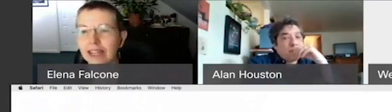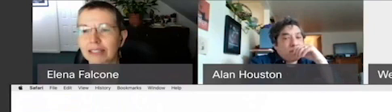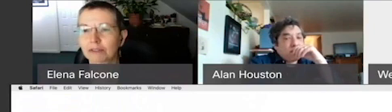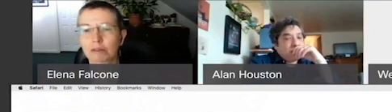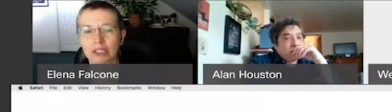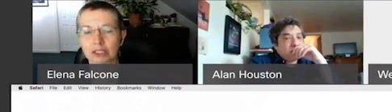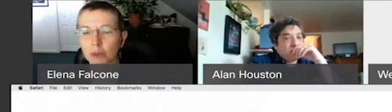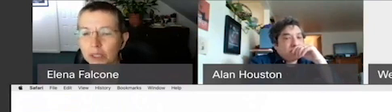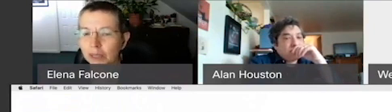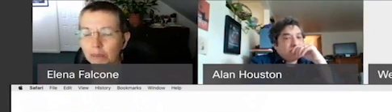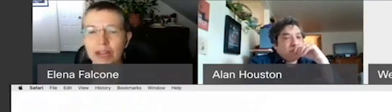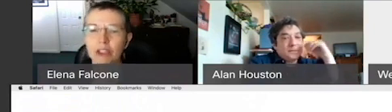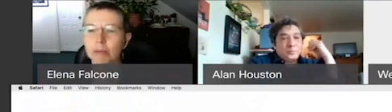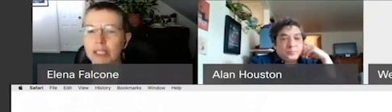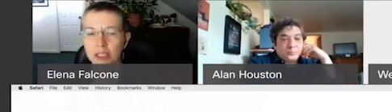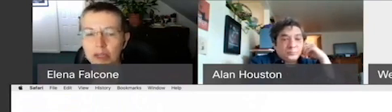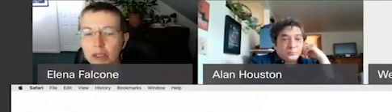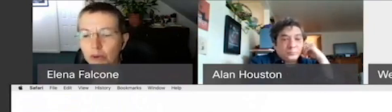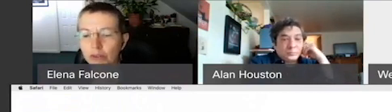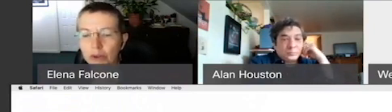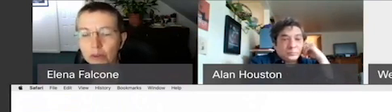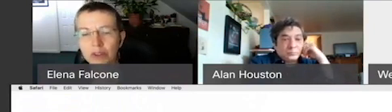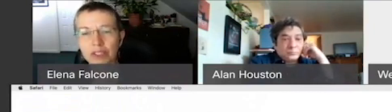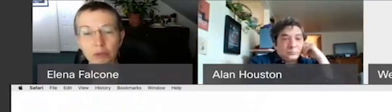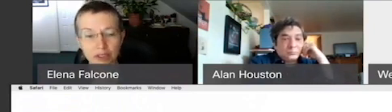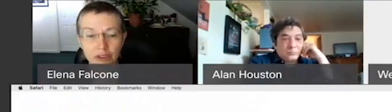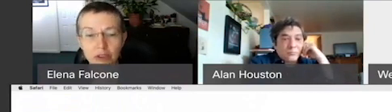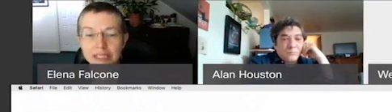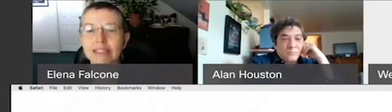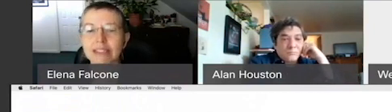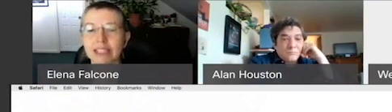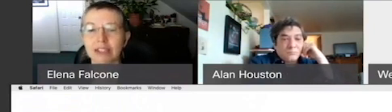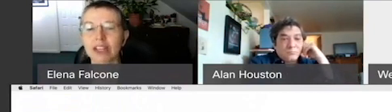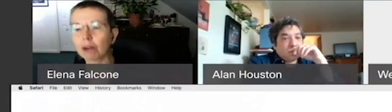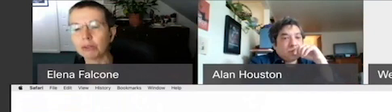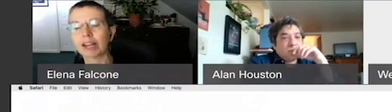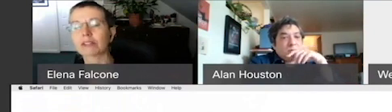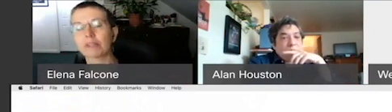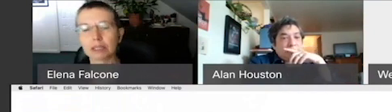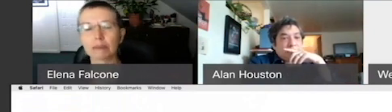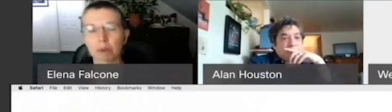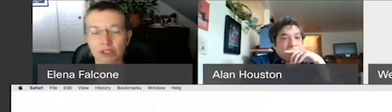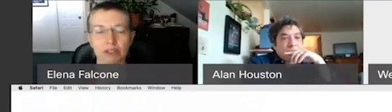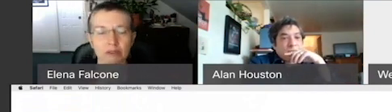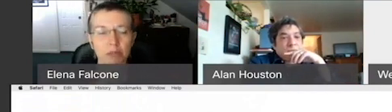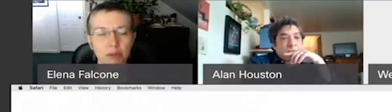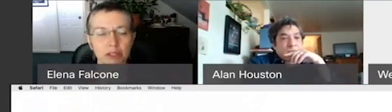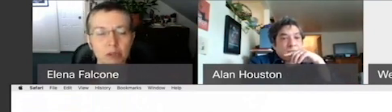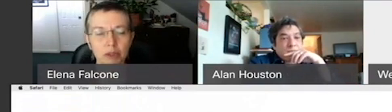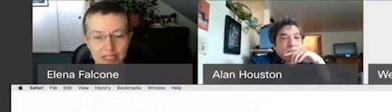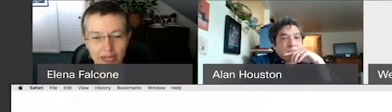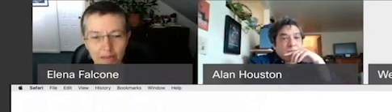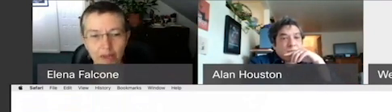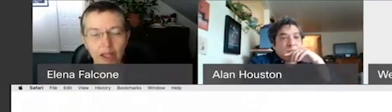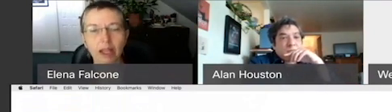information, and we will get back to you by email or phone within 2 business days. So this is how you ask follow-up questions of the people that